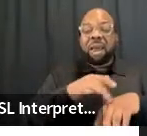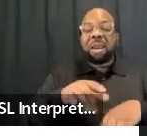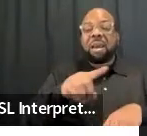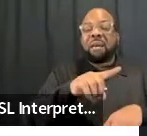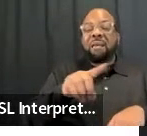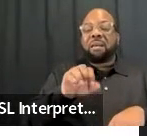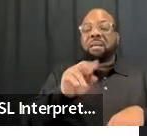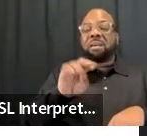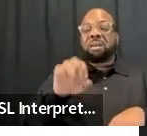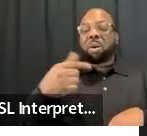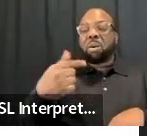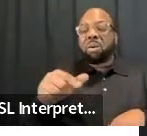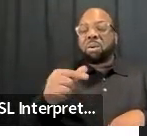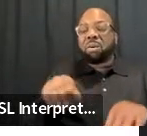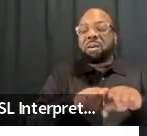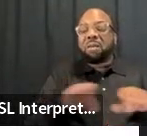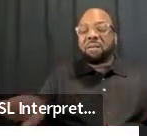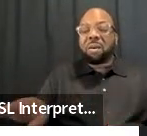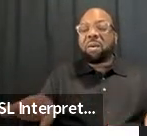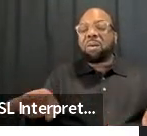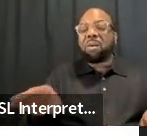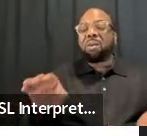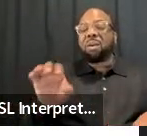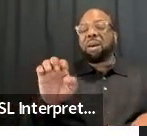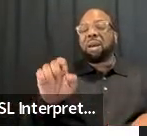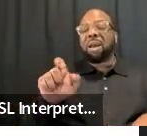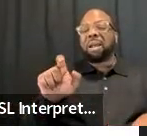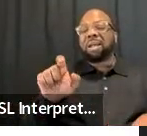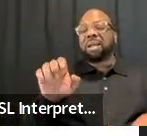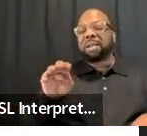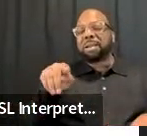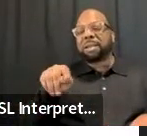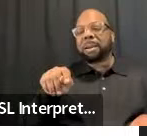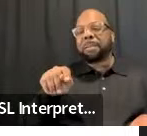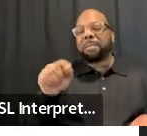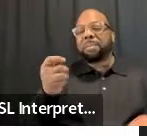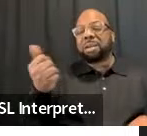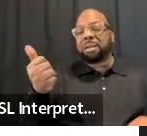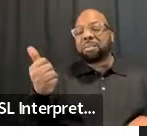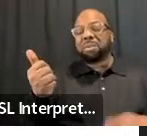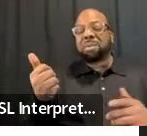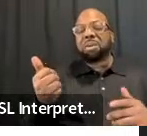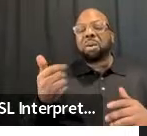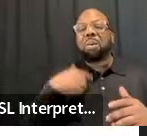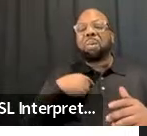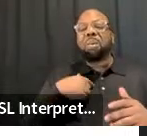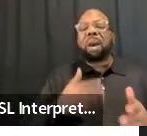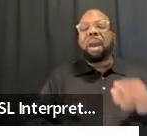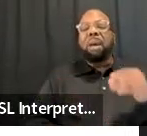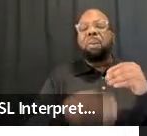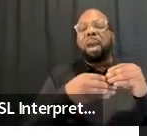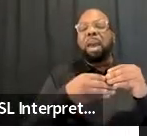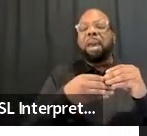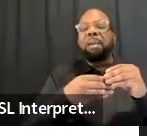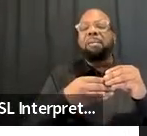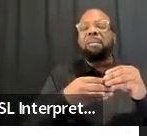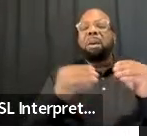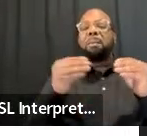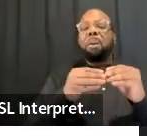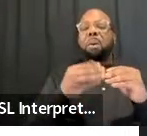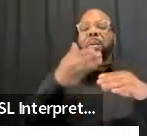code. With that in mind, we're proposing a number of improvements to this existing Zone Green